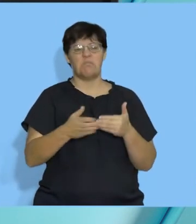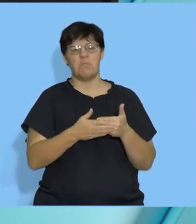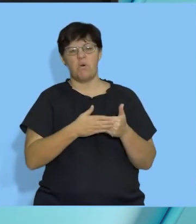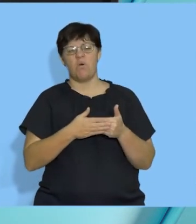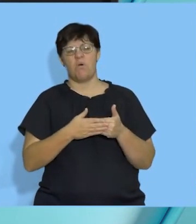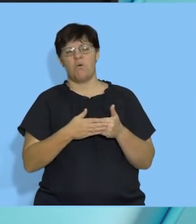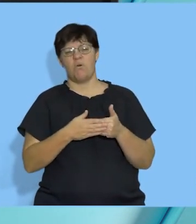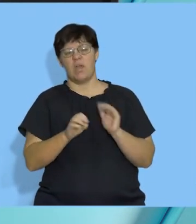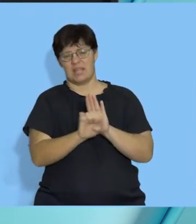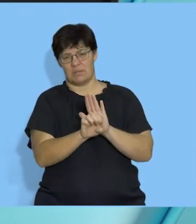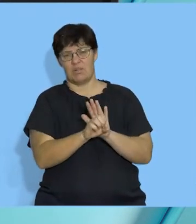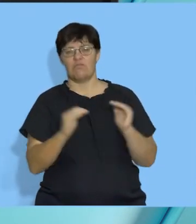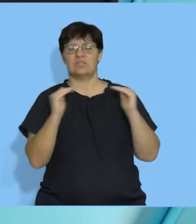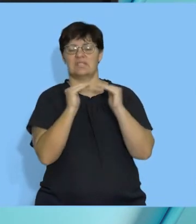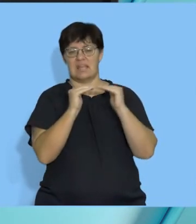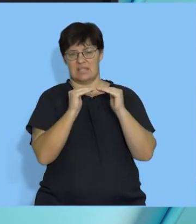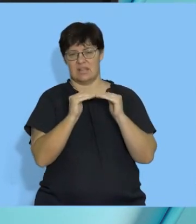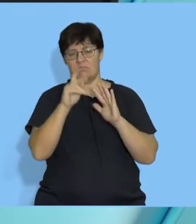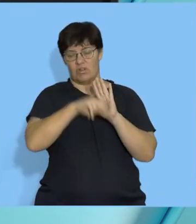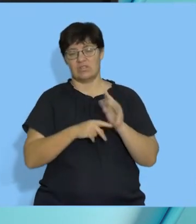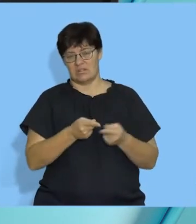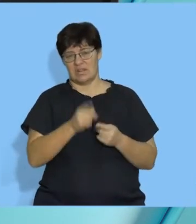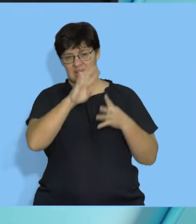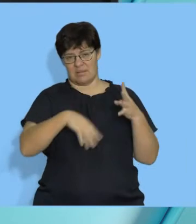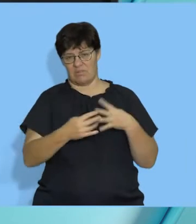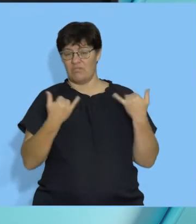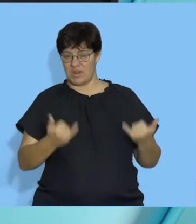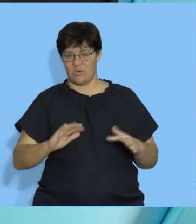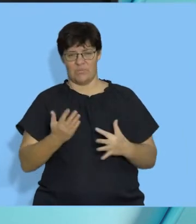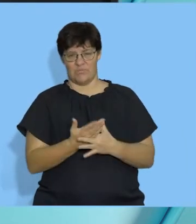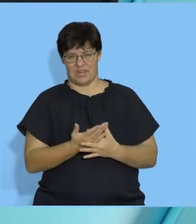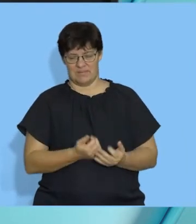reduction potential tables. For now, let's take a short breather.